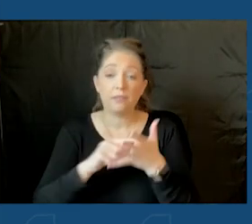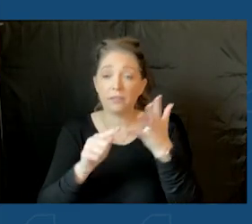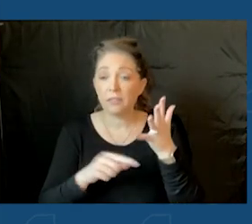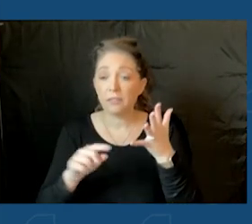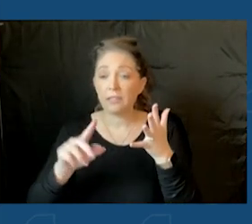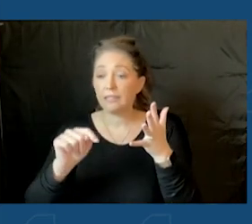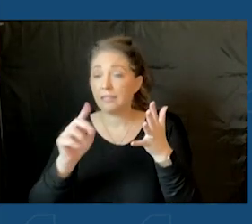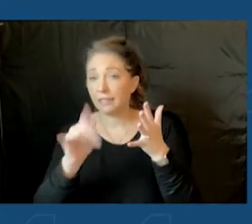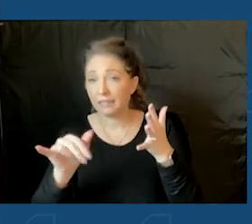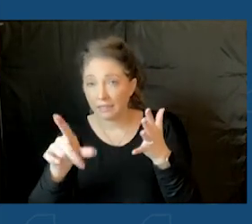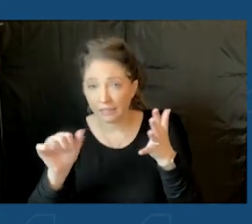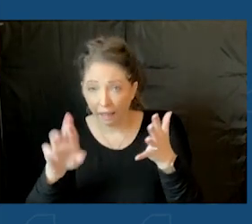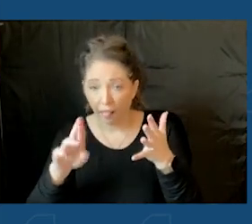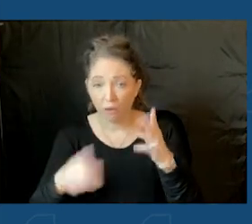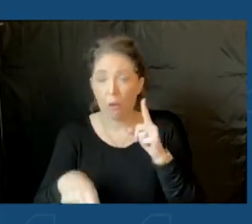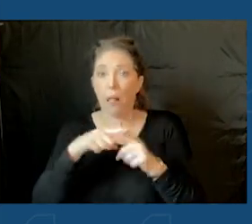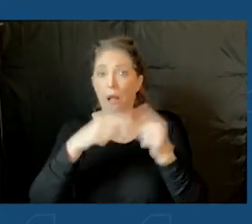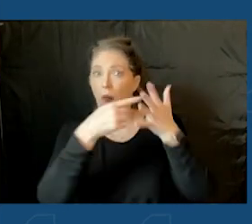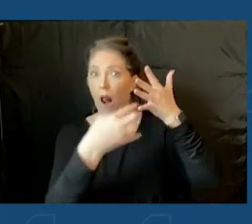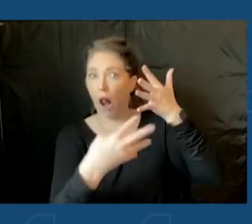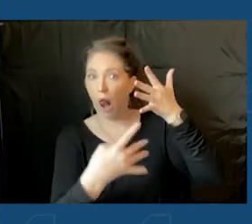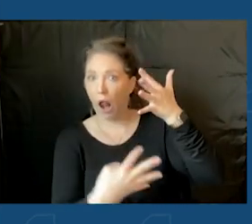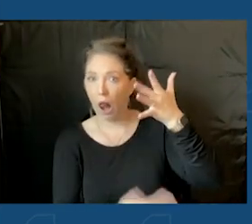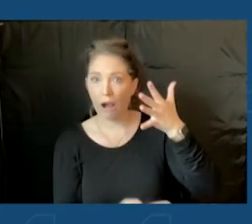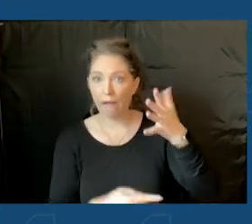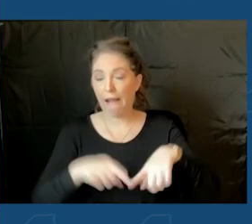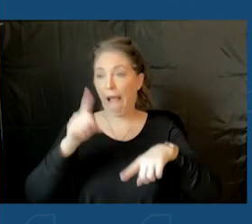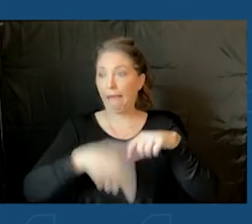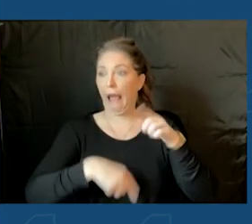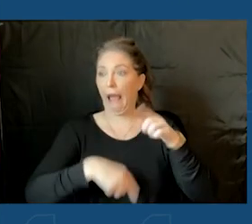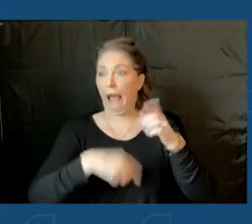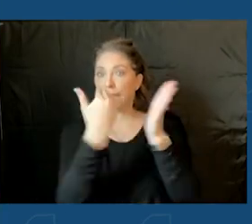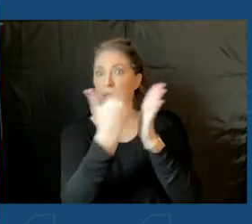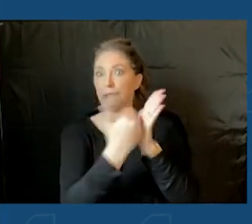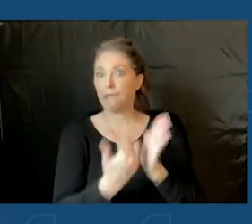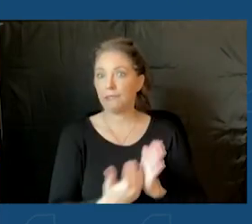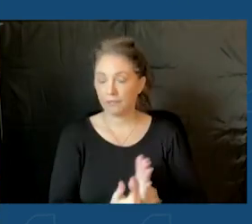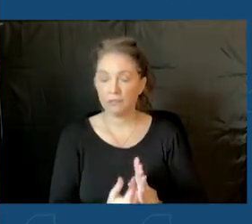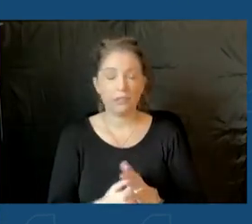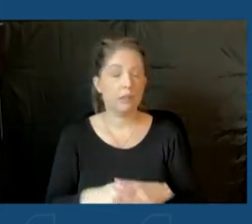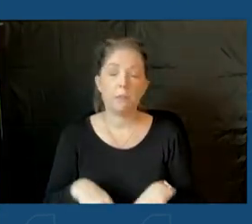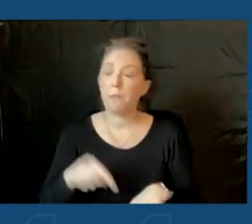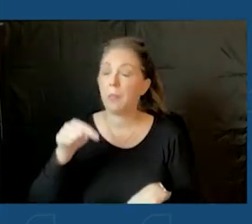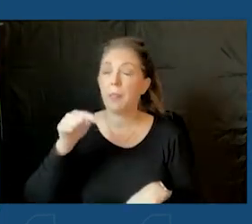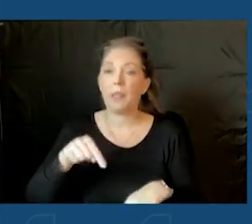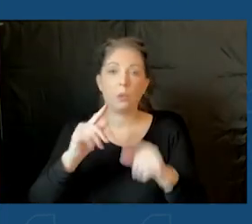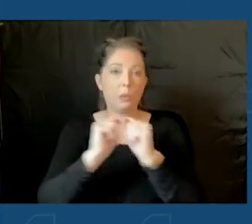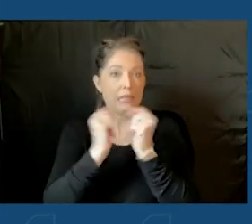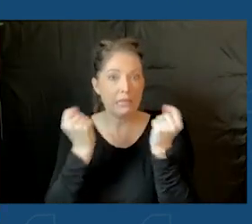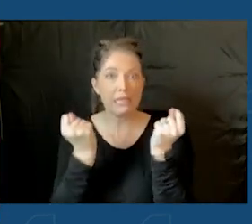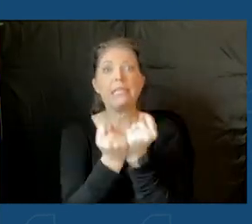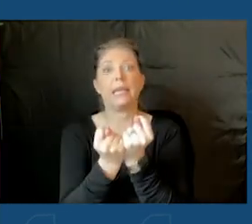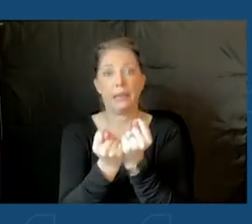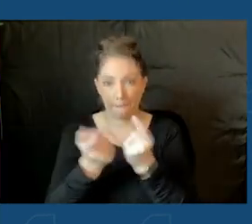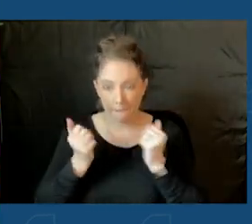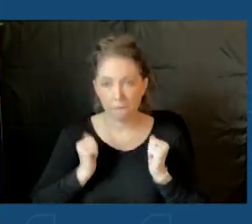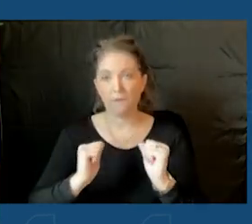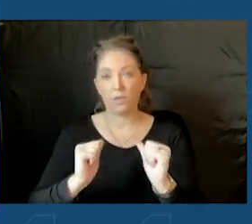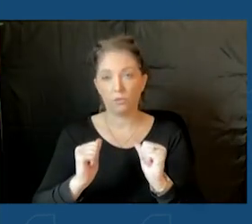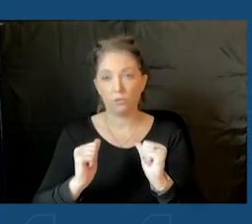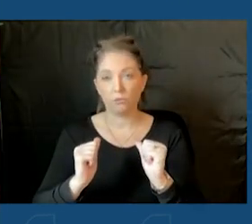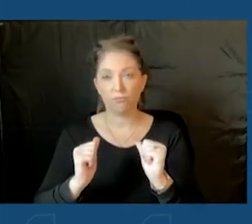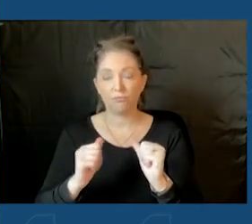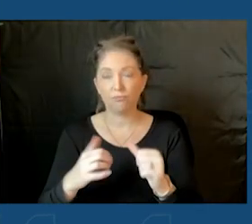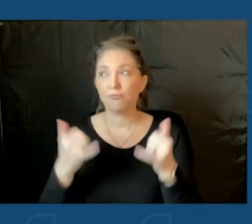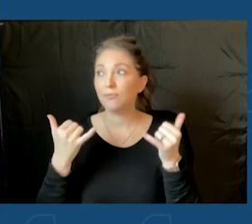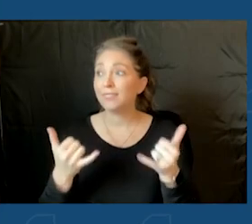and many others who I don't have time for. But this was a team effort. And what a day today is, what